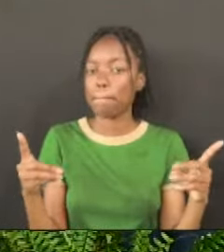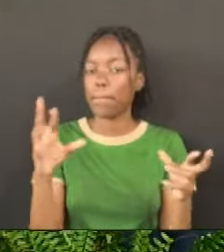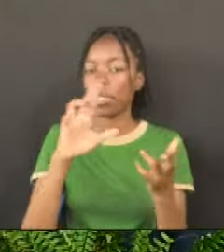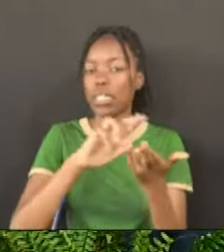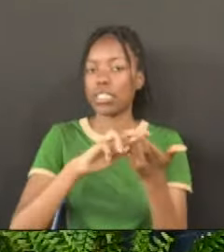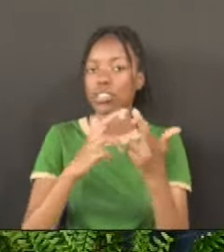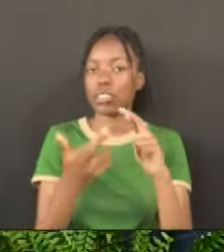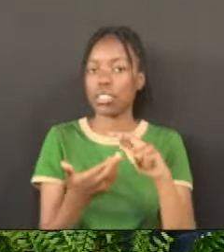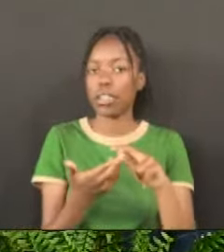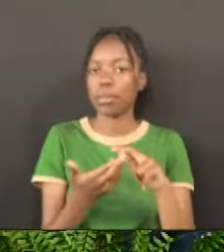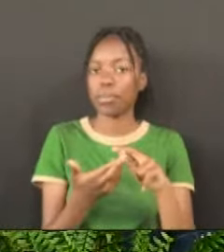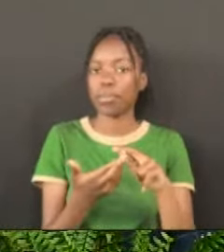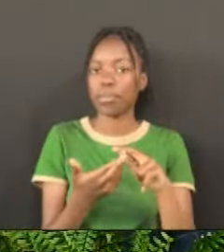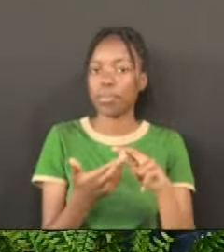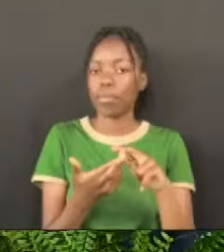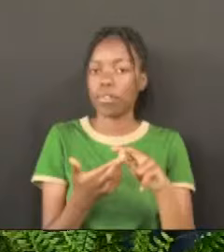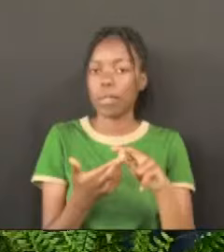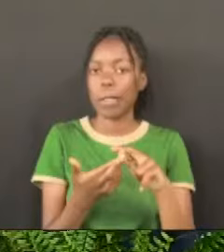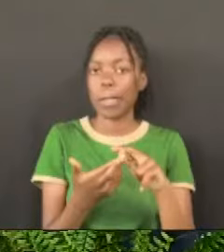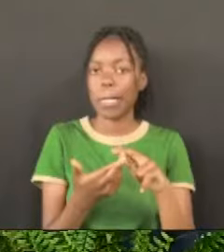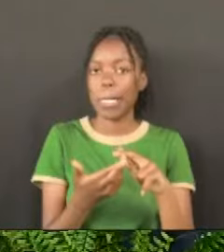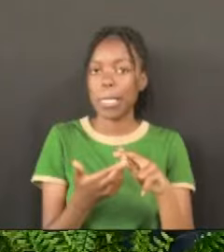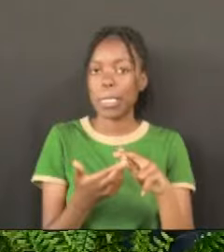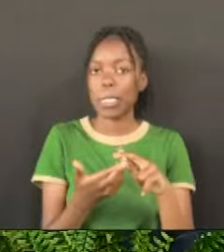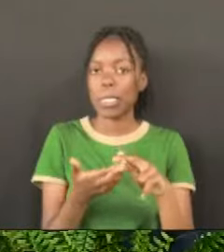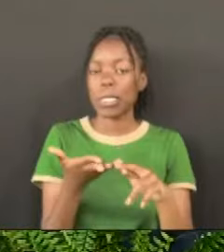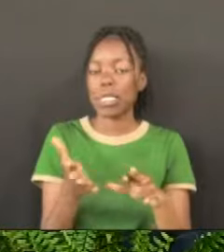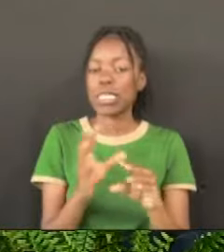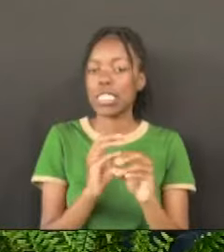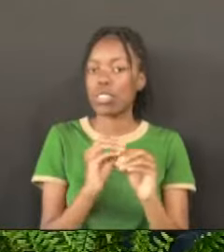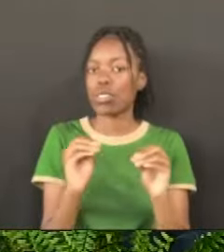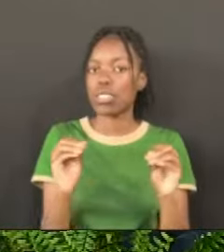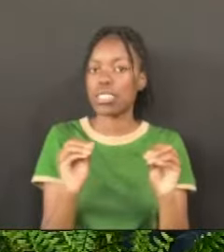relationship. It is not theoretical. This is not theory.